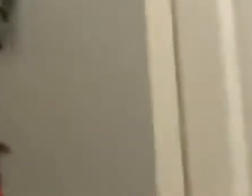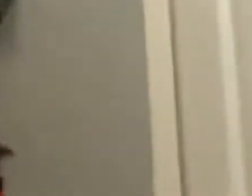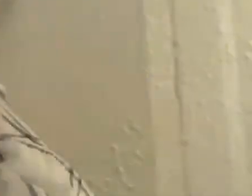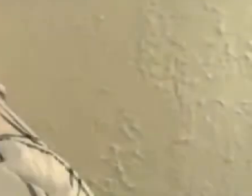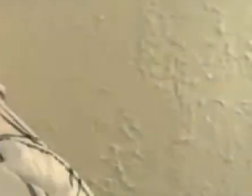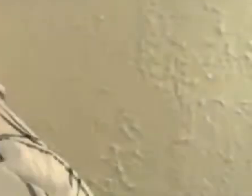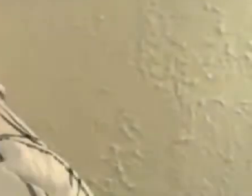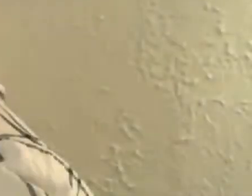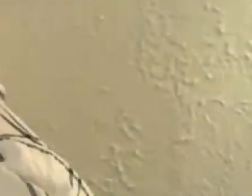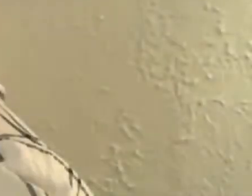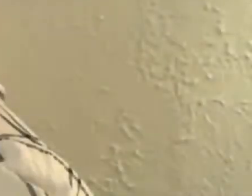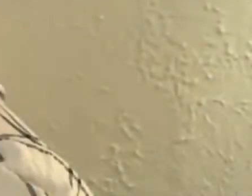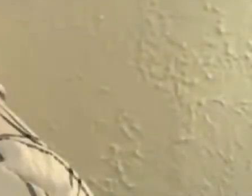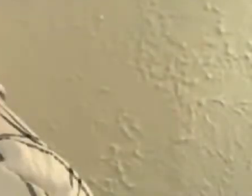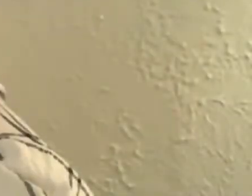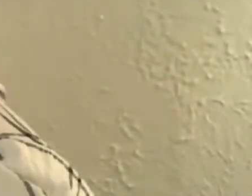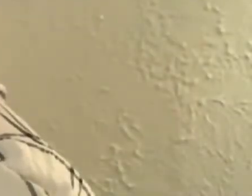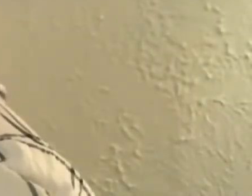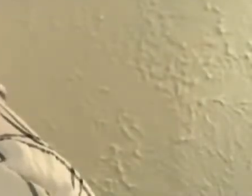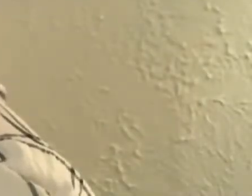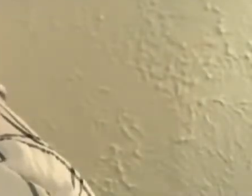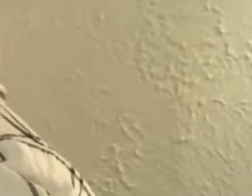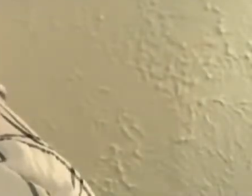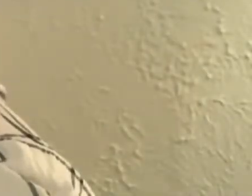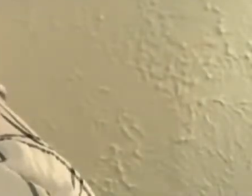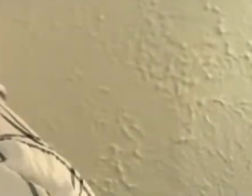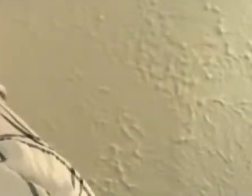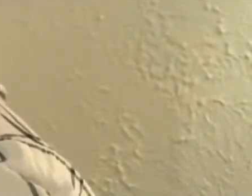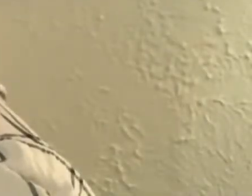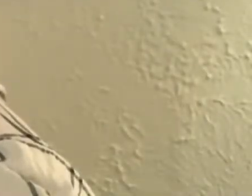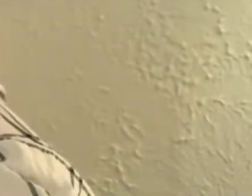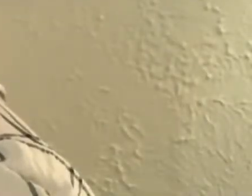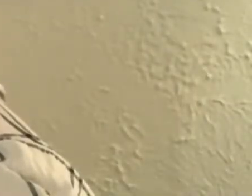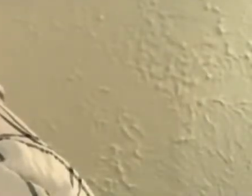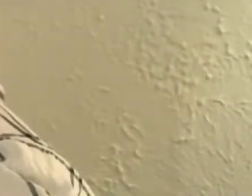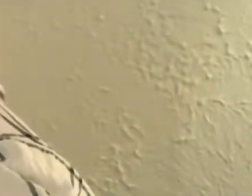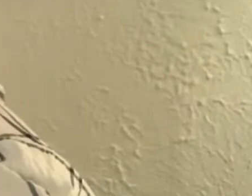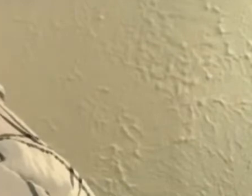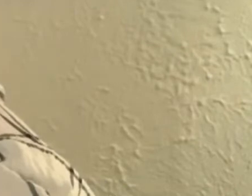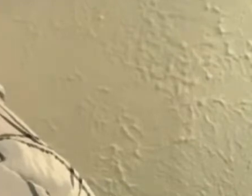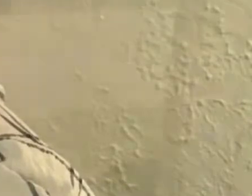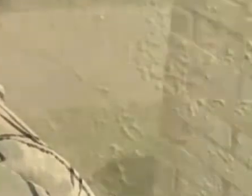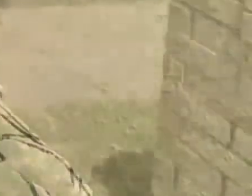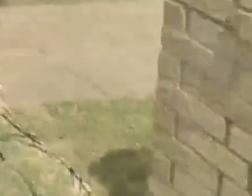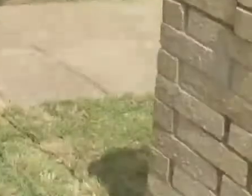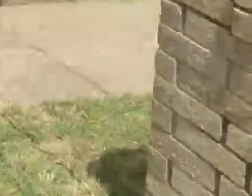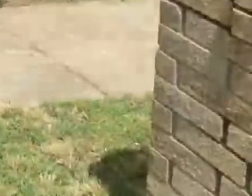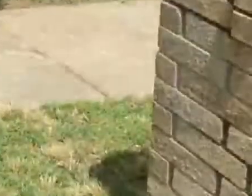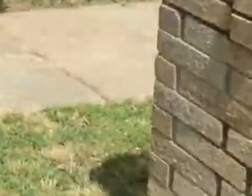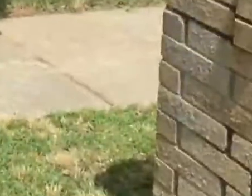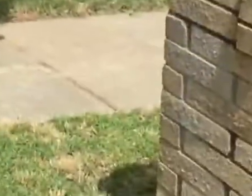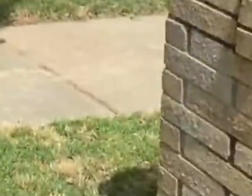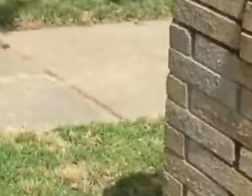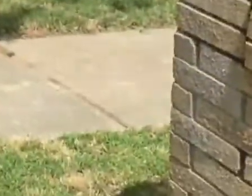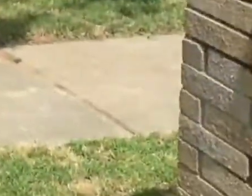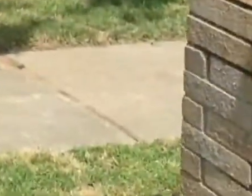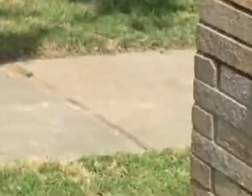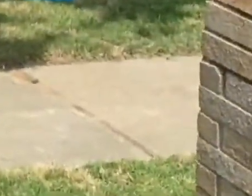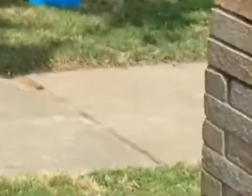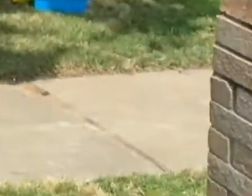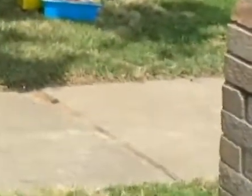there before I do, coming for to carry me home, tell all my